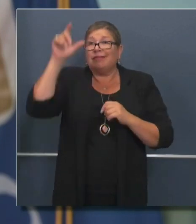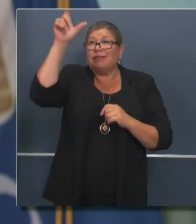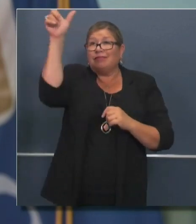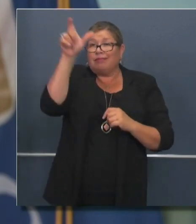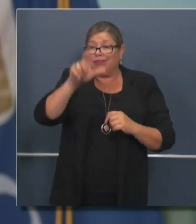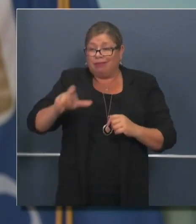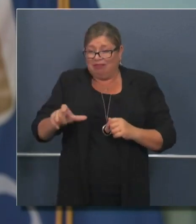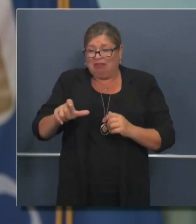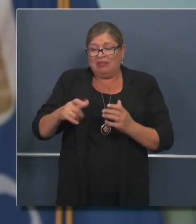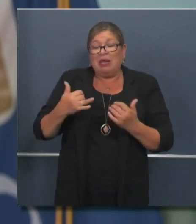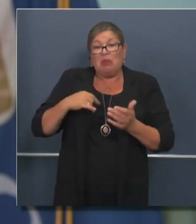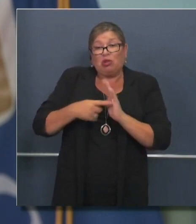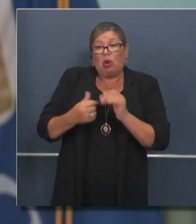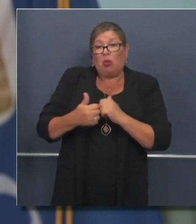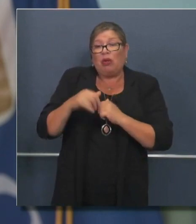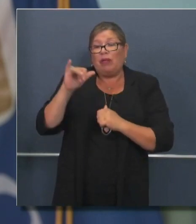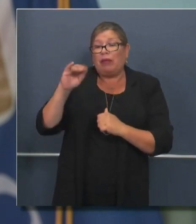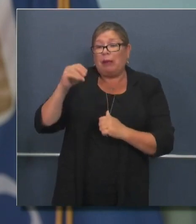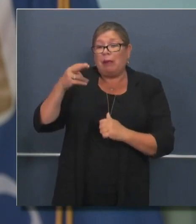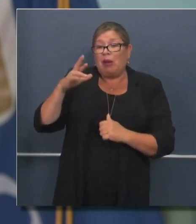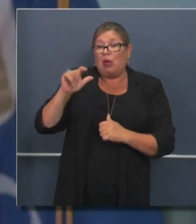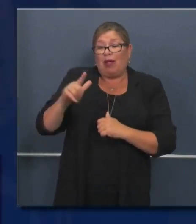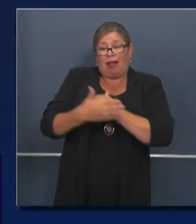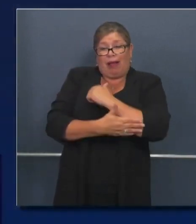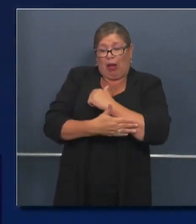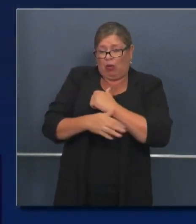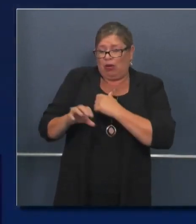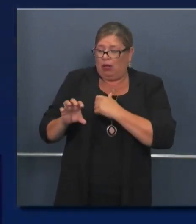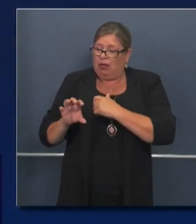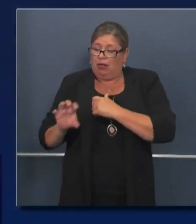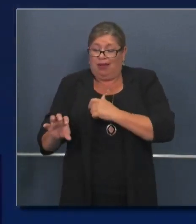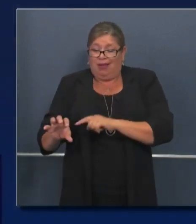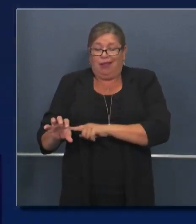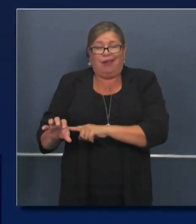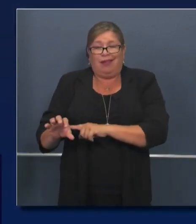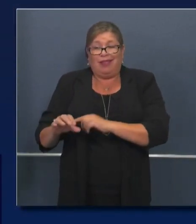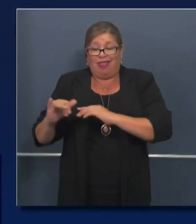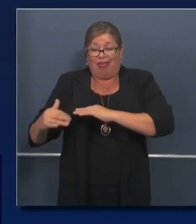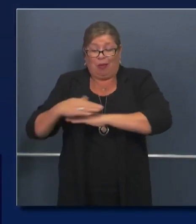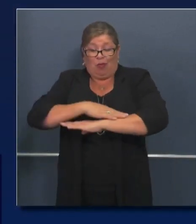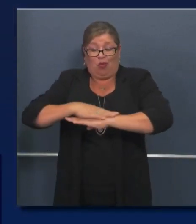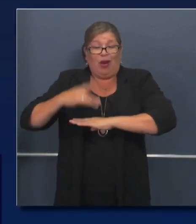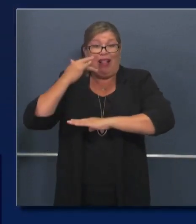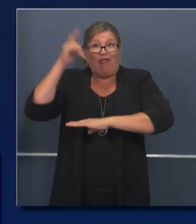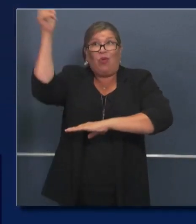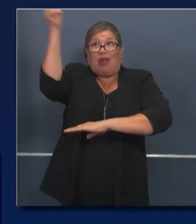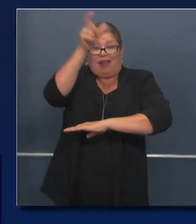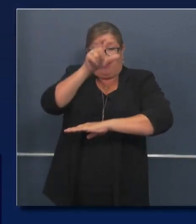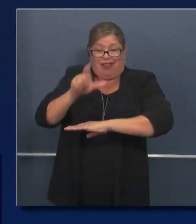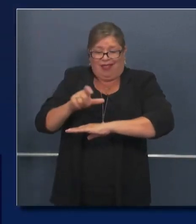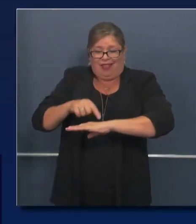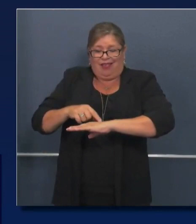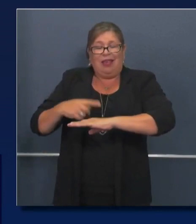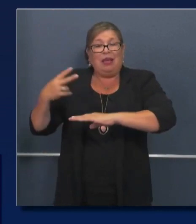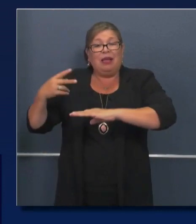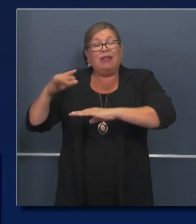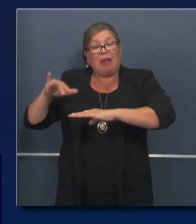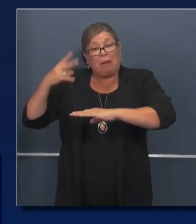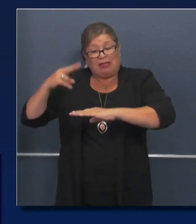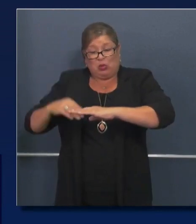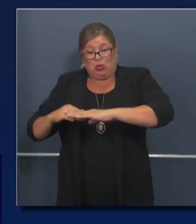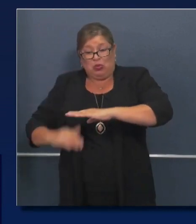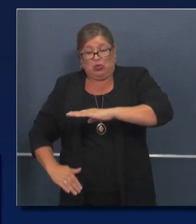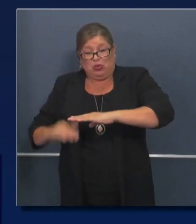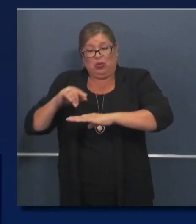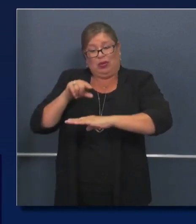at Imperial County. Border county, shares with Mexico. The governor already just spoke about how